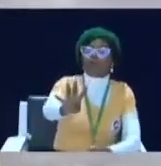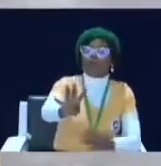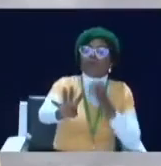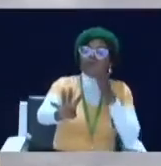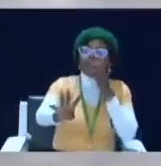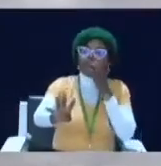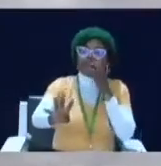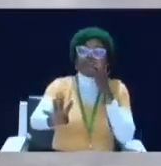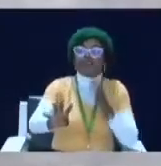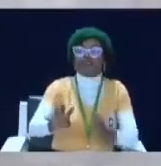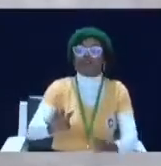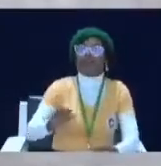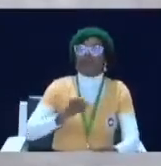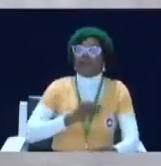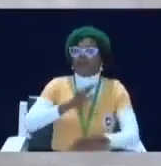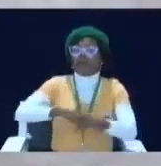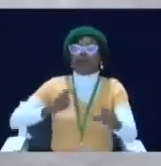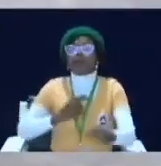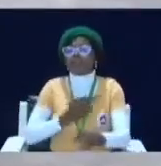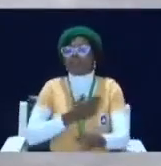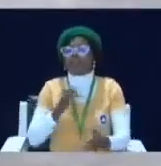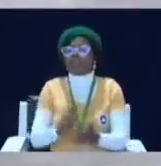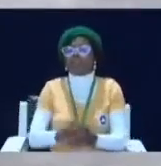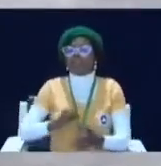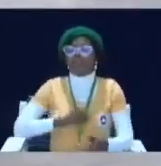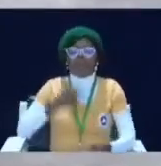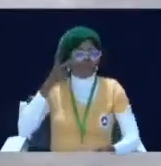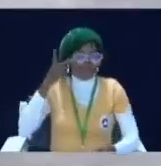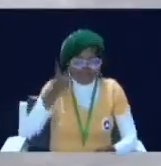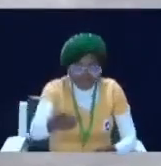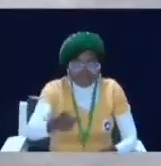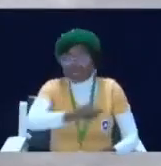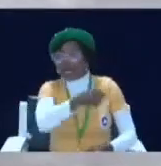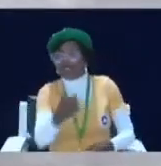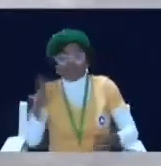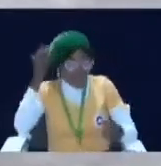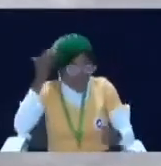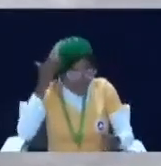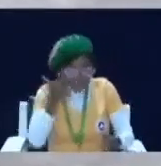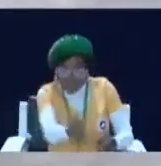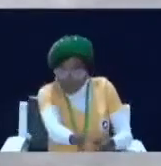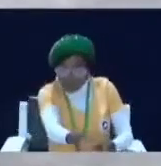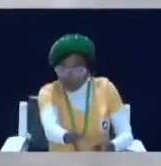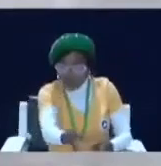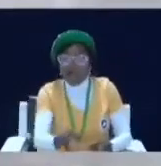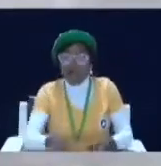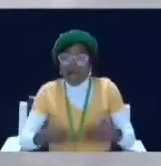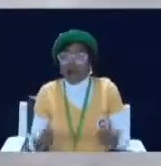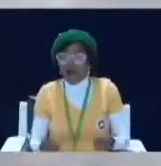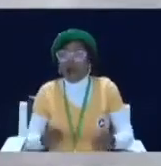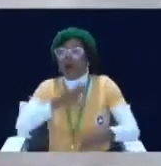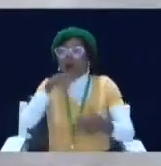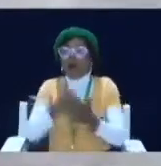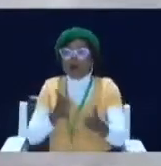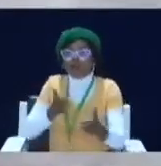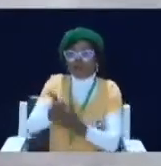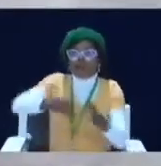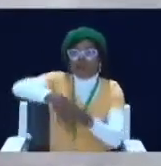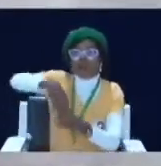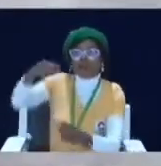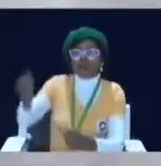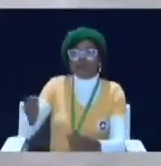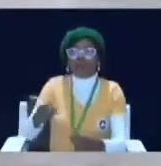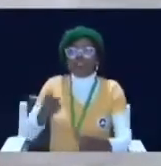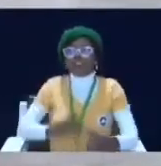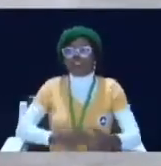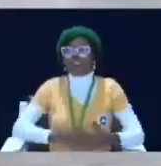the consultant called us and said, I'm seeing another head here. All throughout the